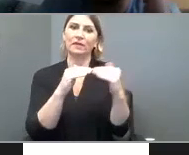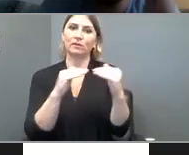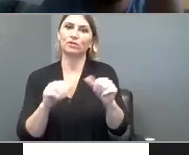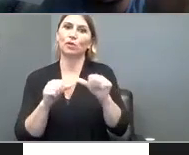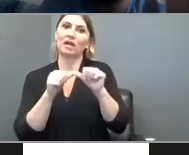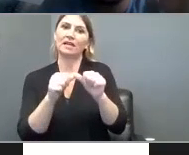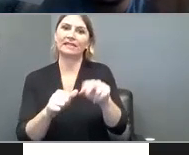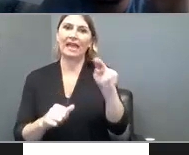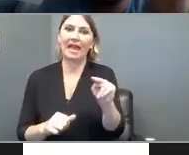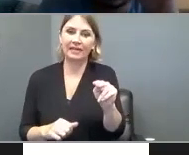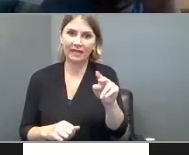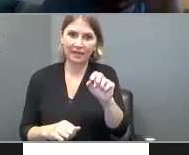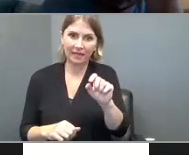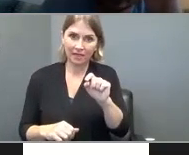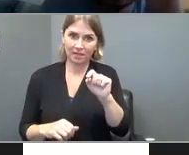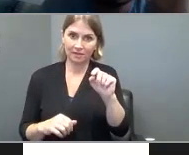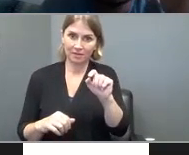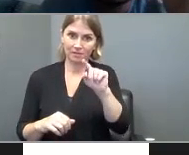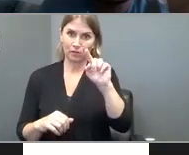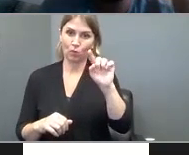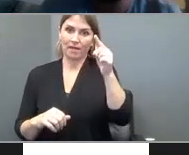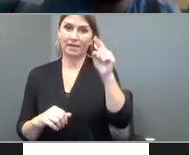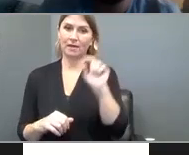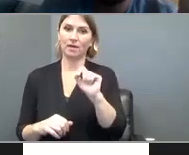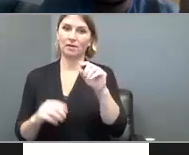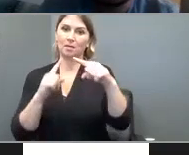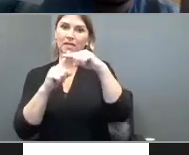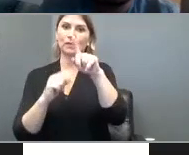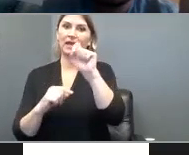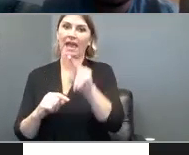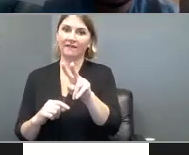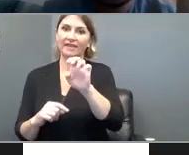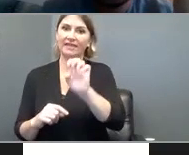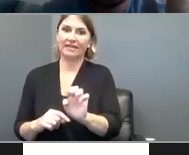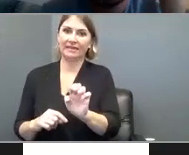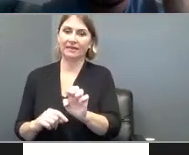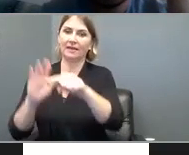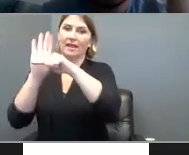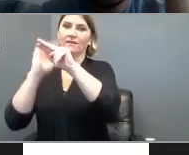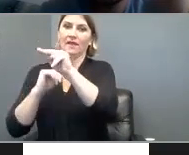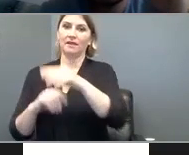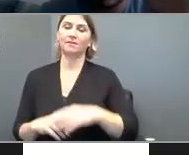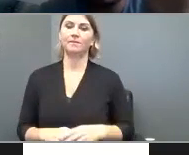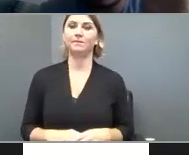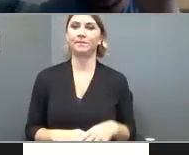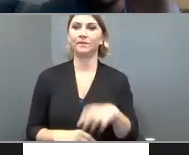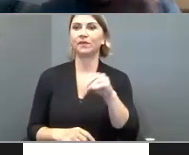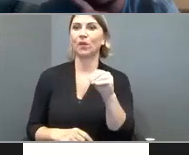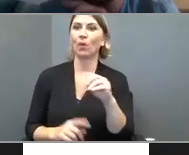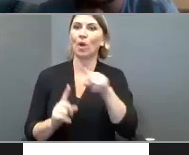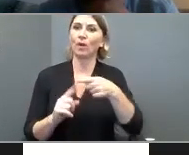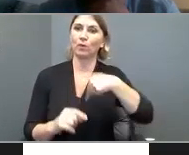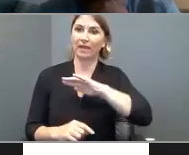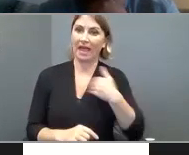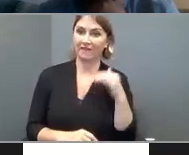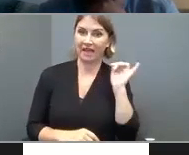1, n plus half power n and e to the power of minus n. Right. So when we have